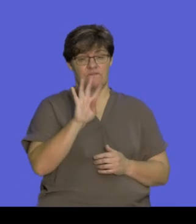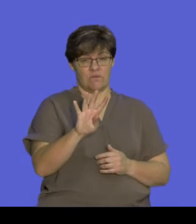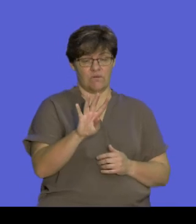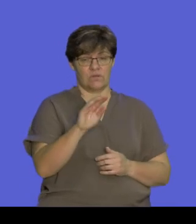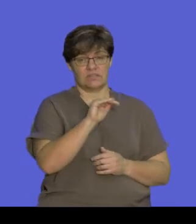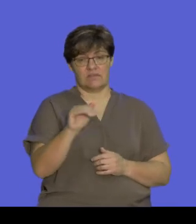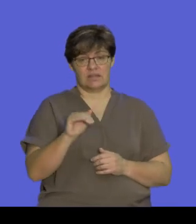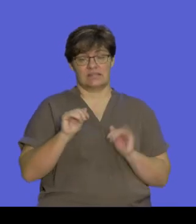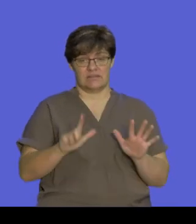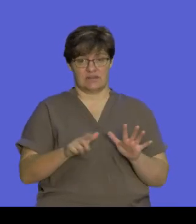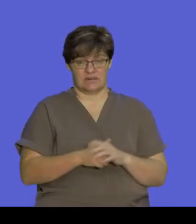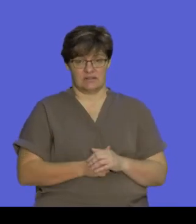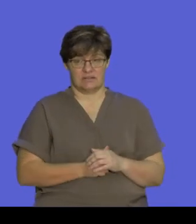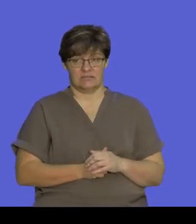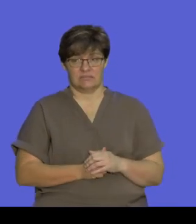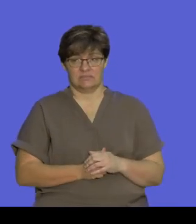4 divided by 7.